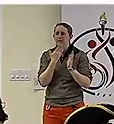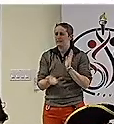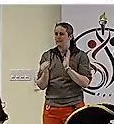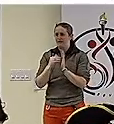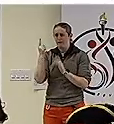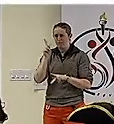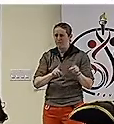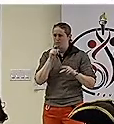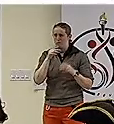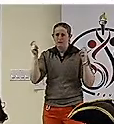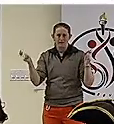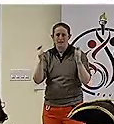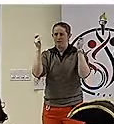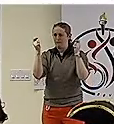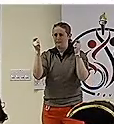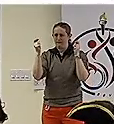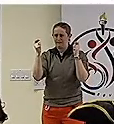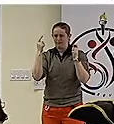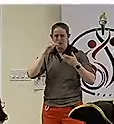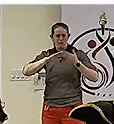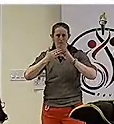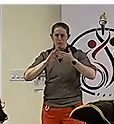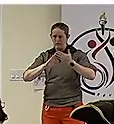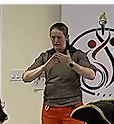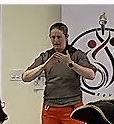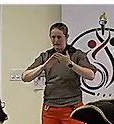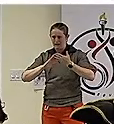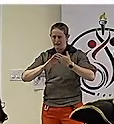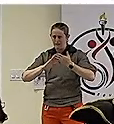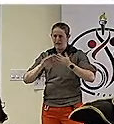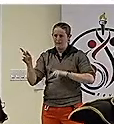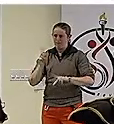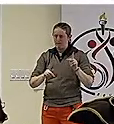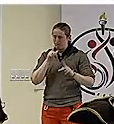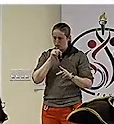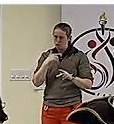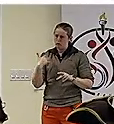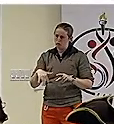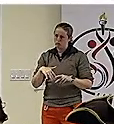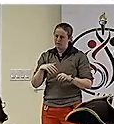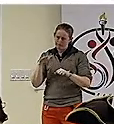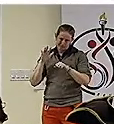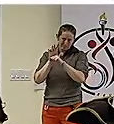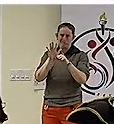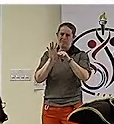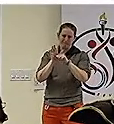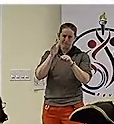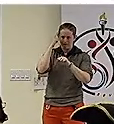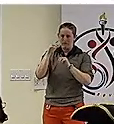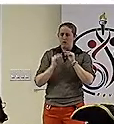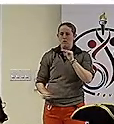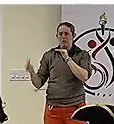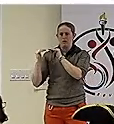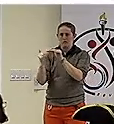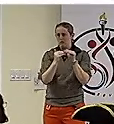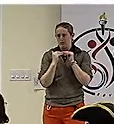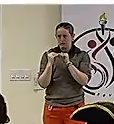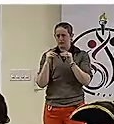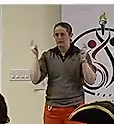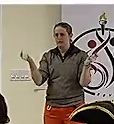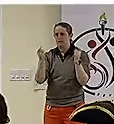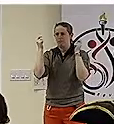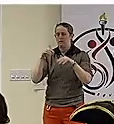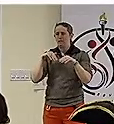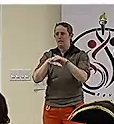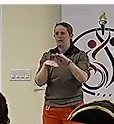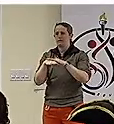and individuals who are driven by the desire to ensure an equal playing field for all. Celebrating Access